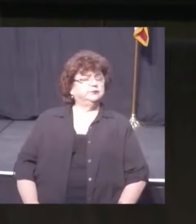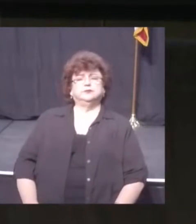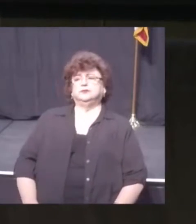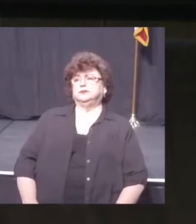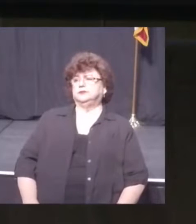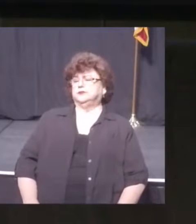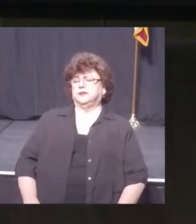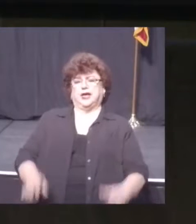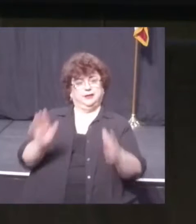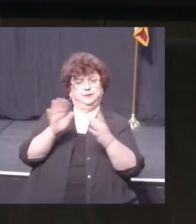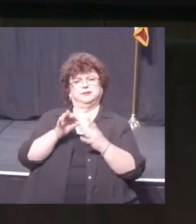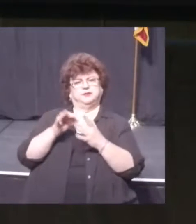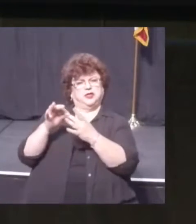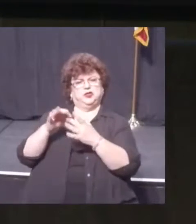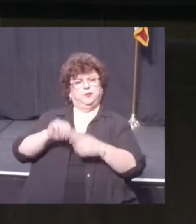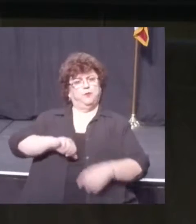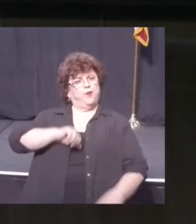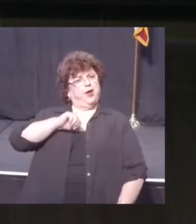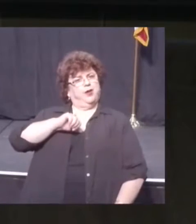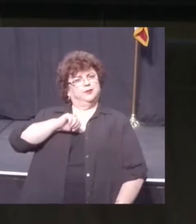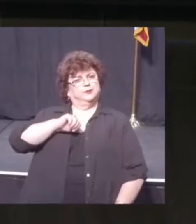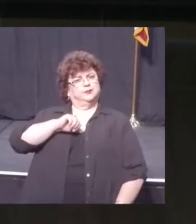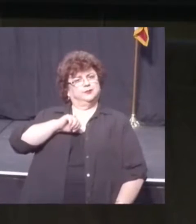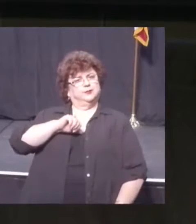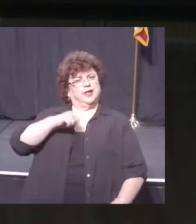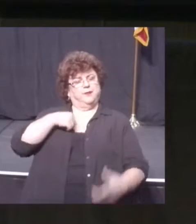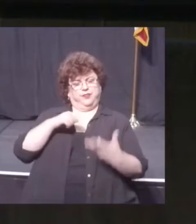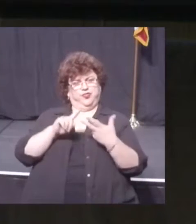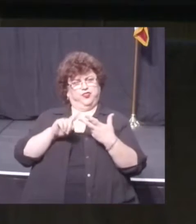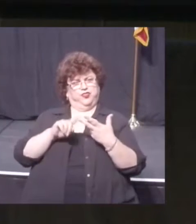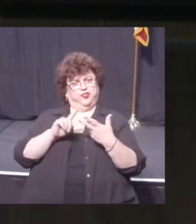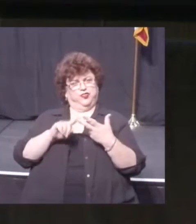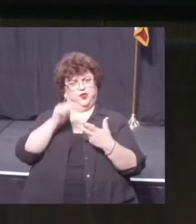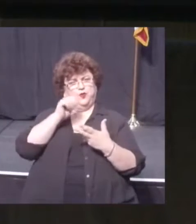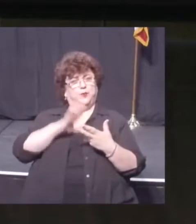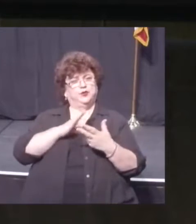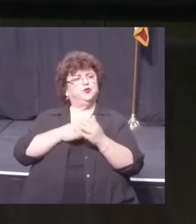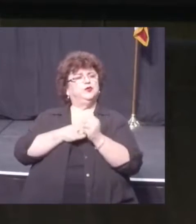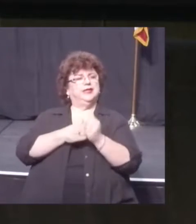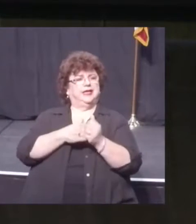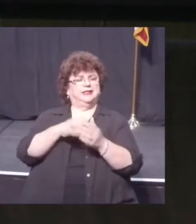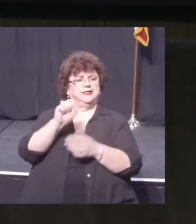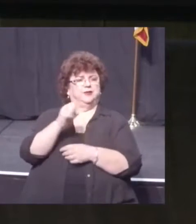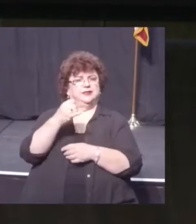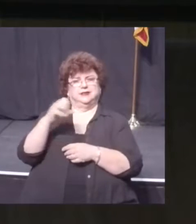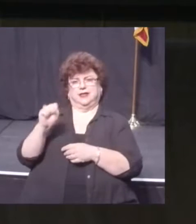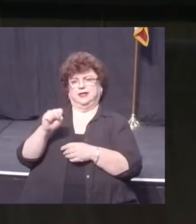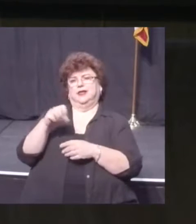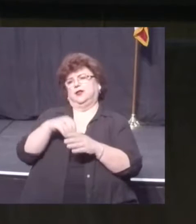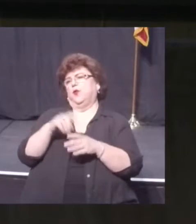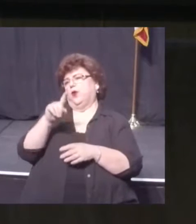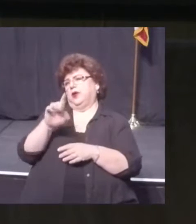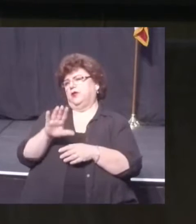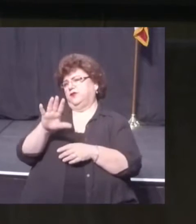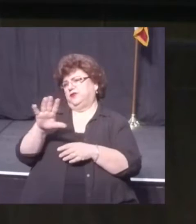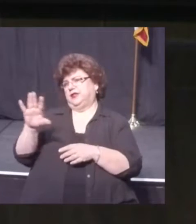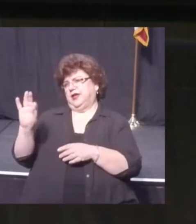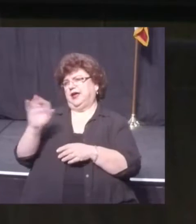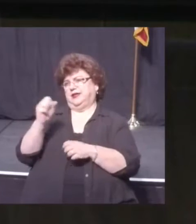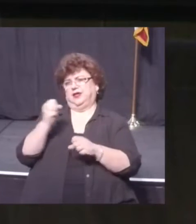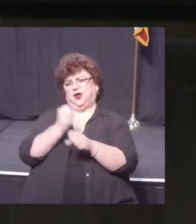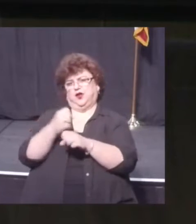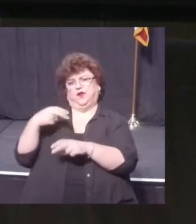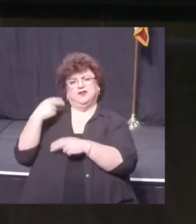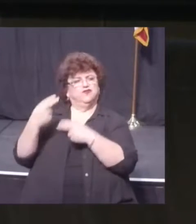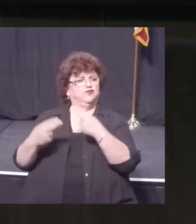And I'm especially proud to be the 3rd woman to lead San Jose State in its 159-year